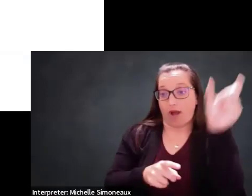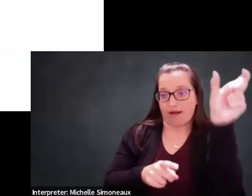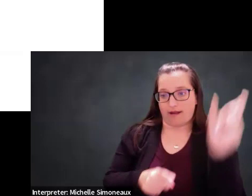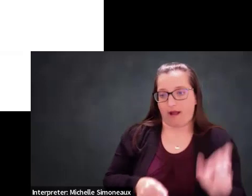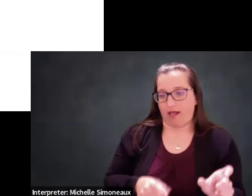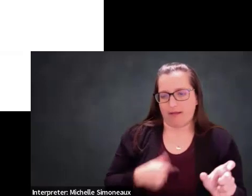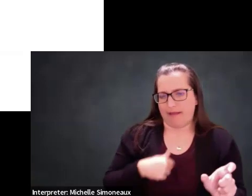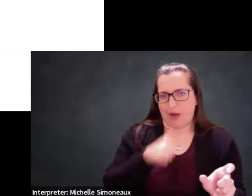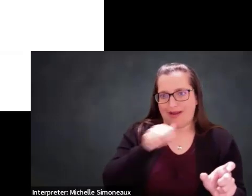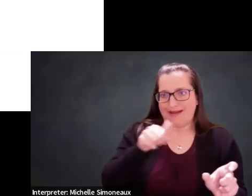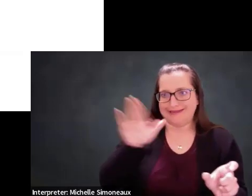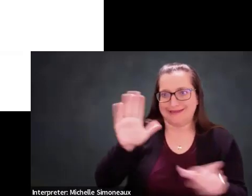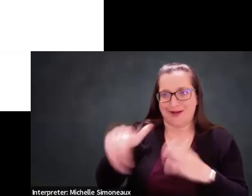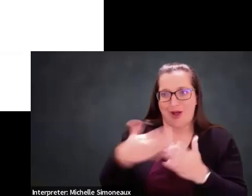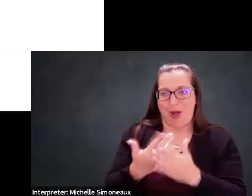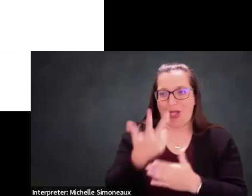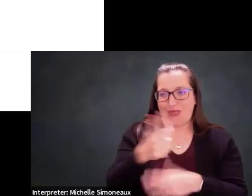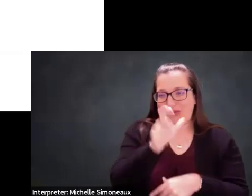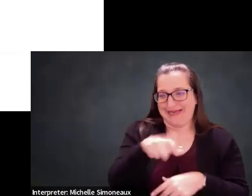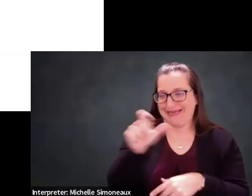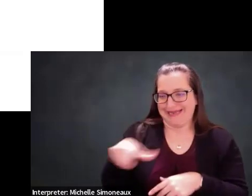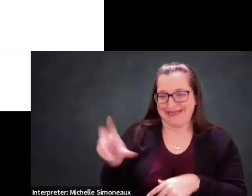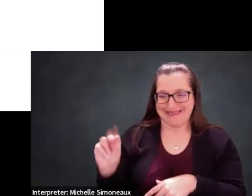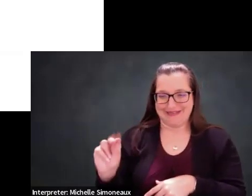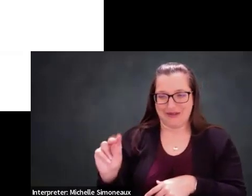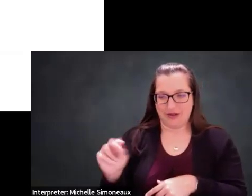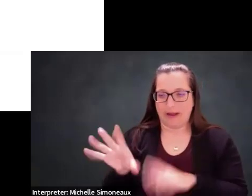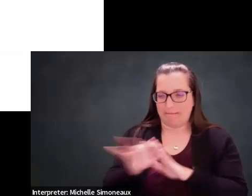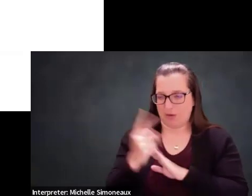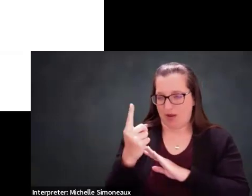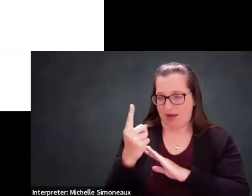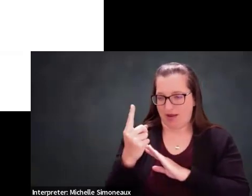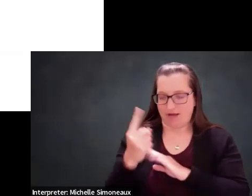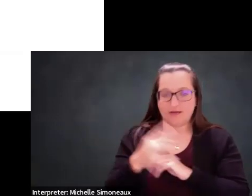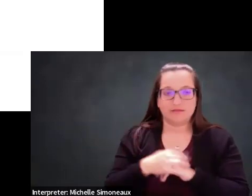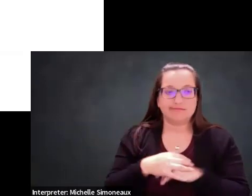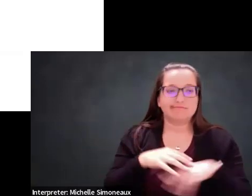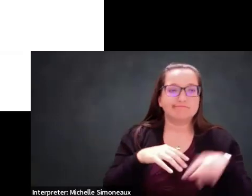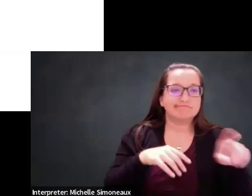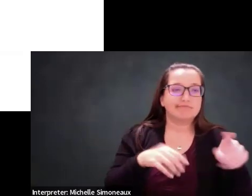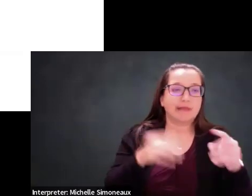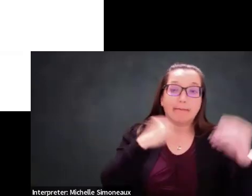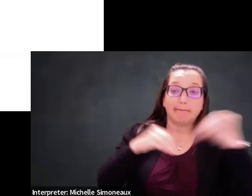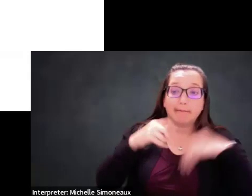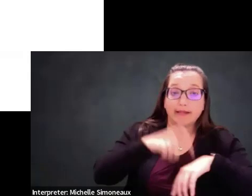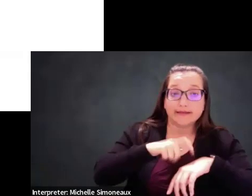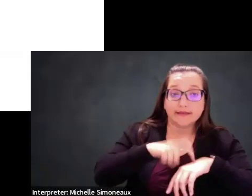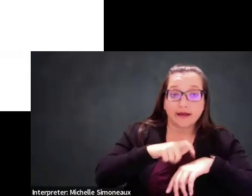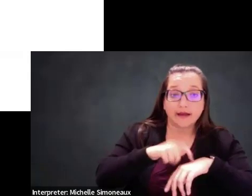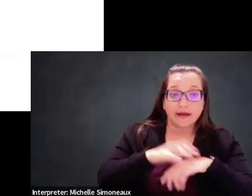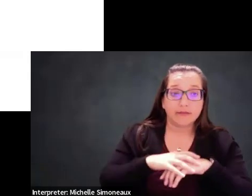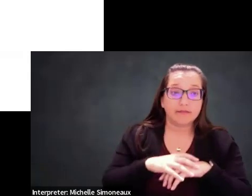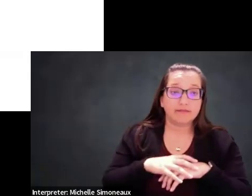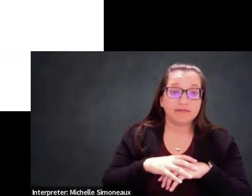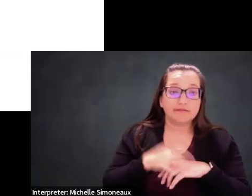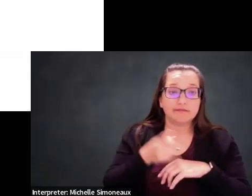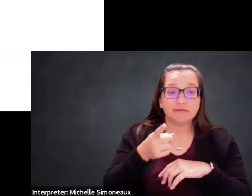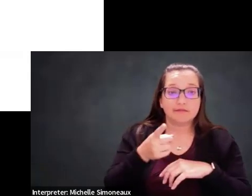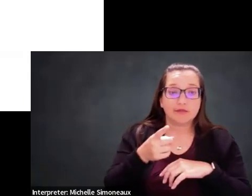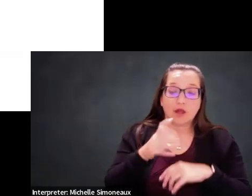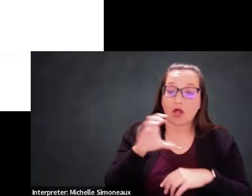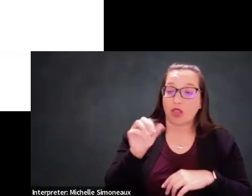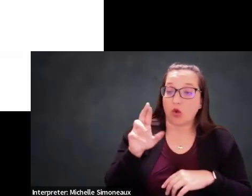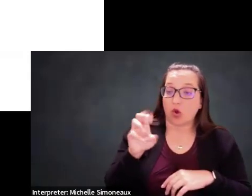three columns home. So as an example, like to be during mealtime. So whether my student is just working on using the core word in isolation,